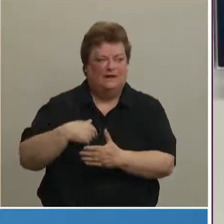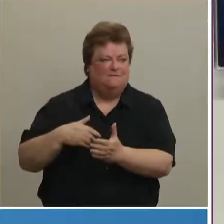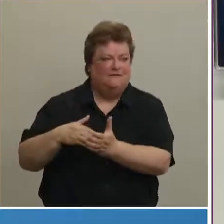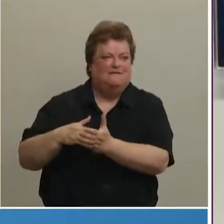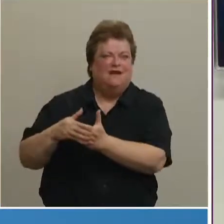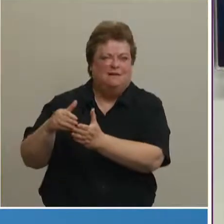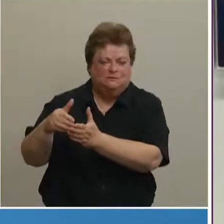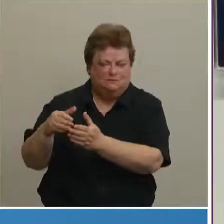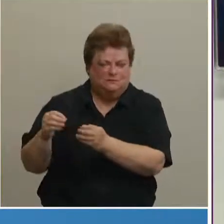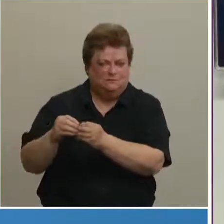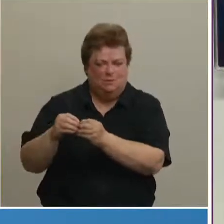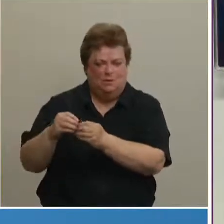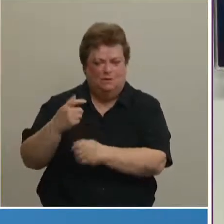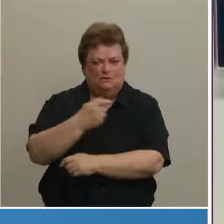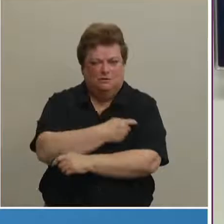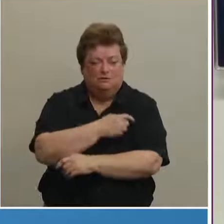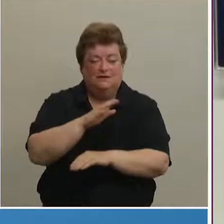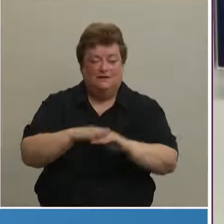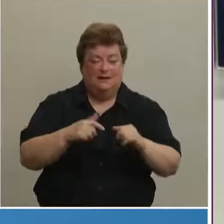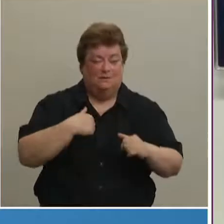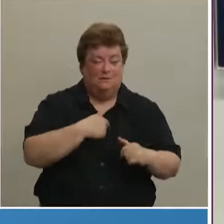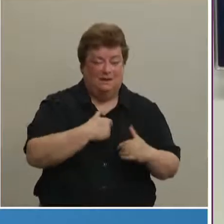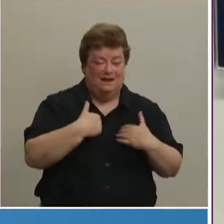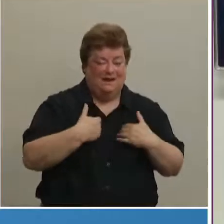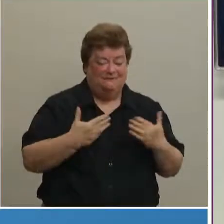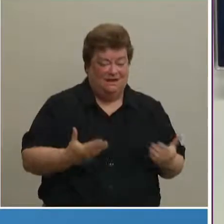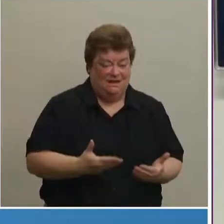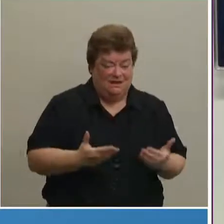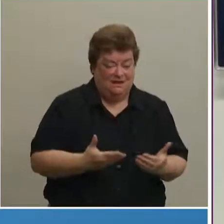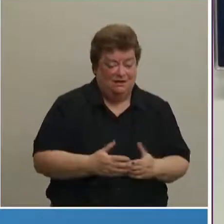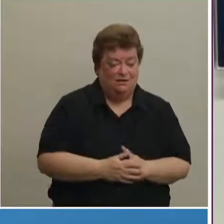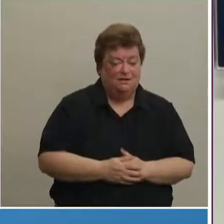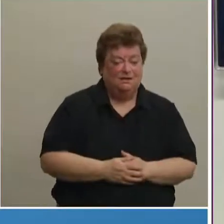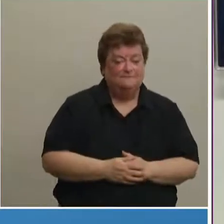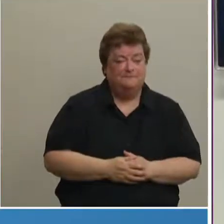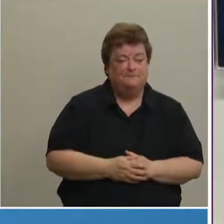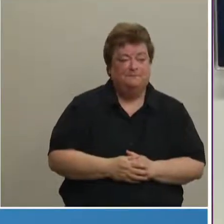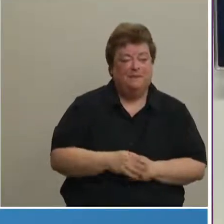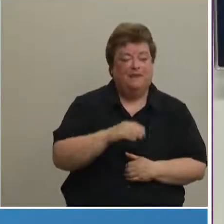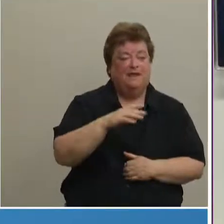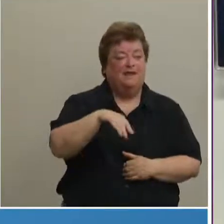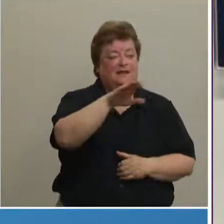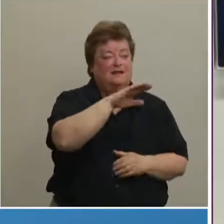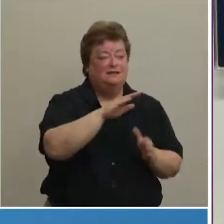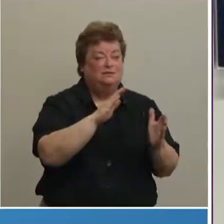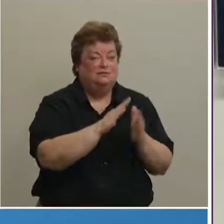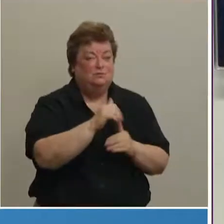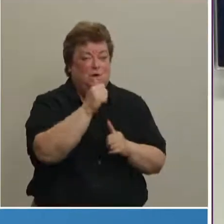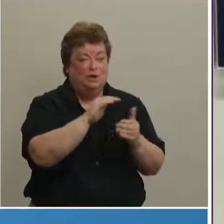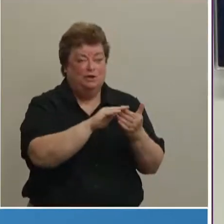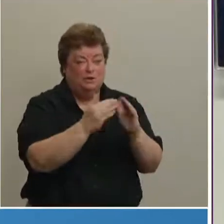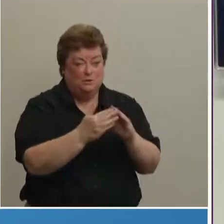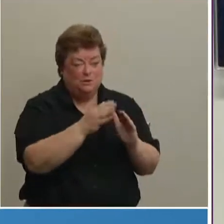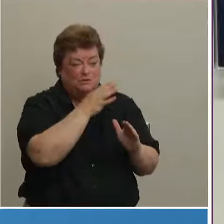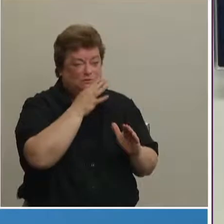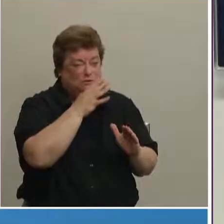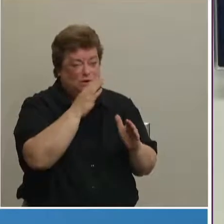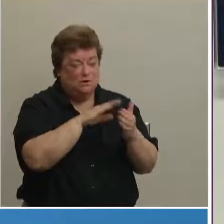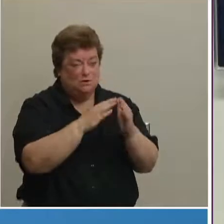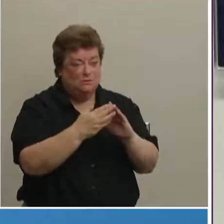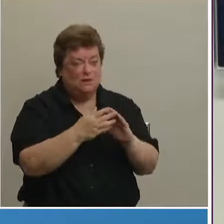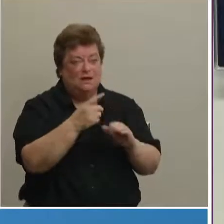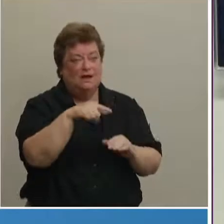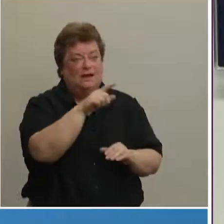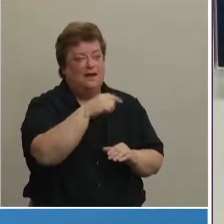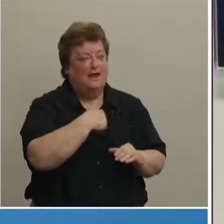thousands more doses of vaccine than we have here. And in our other smaller rural communities, they have many people who aren't